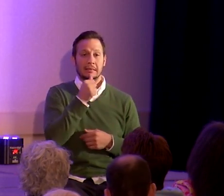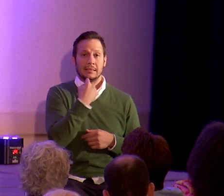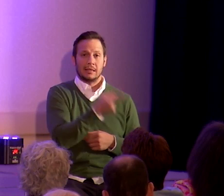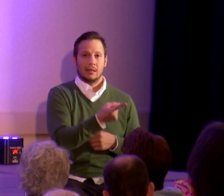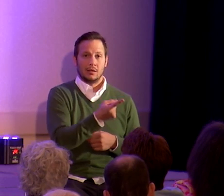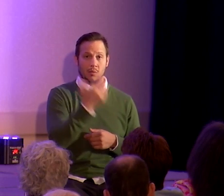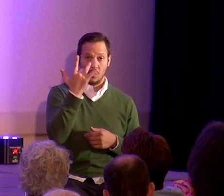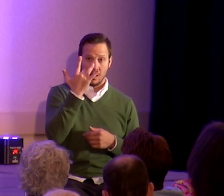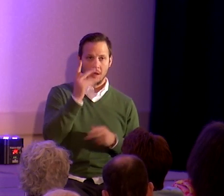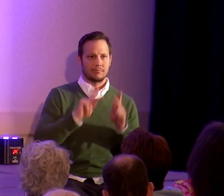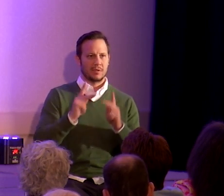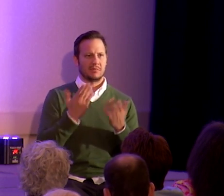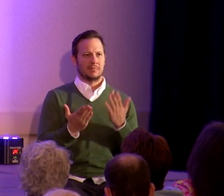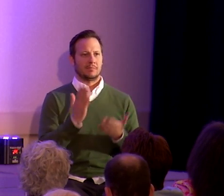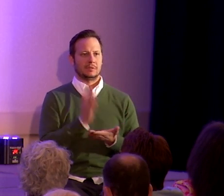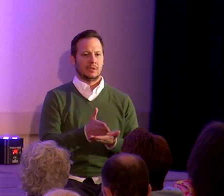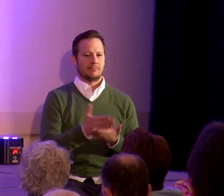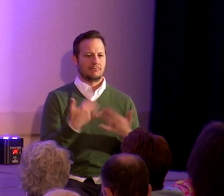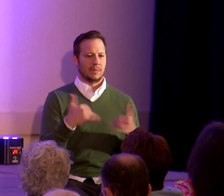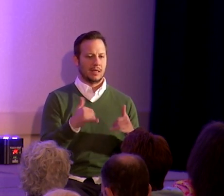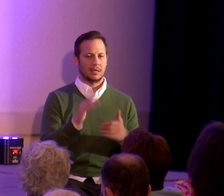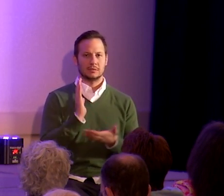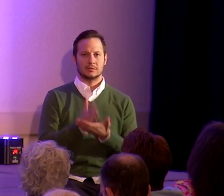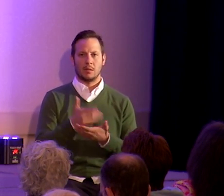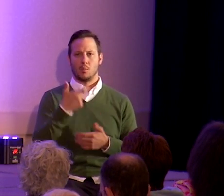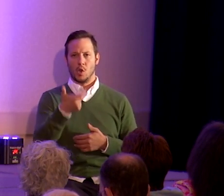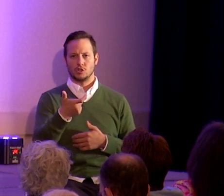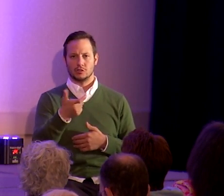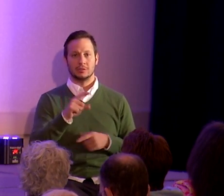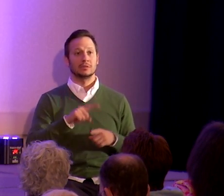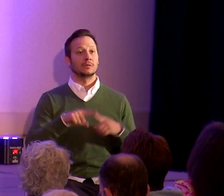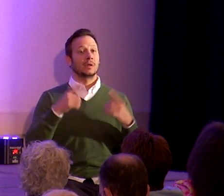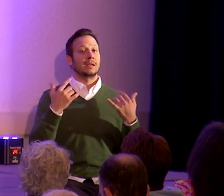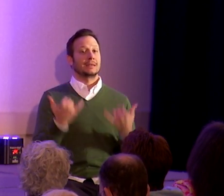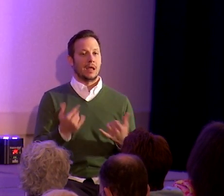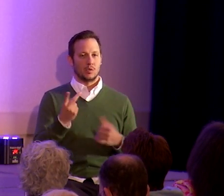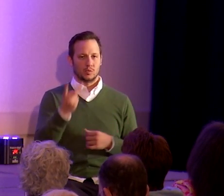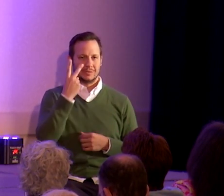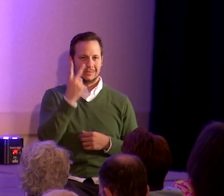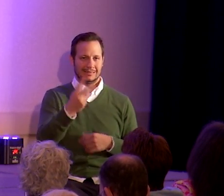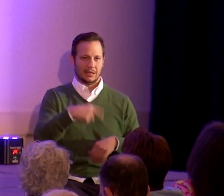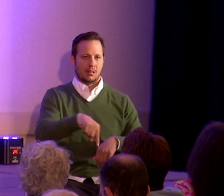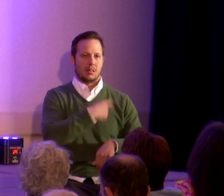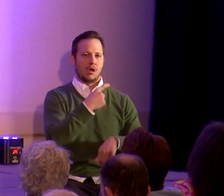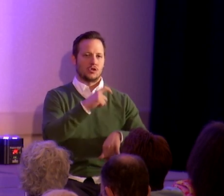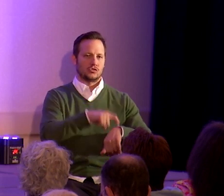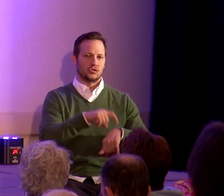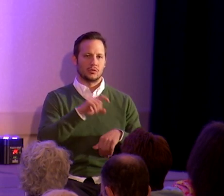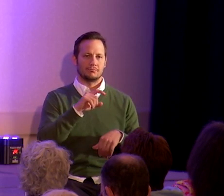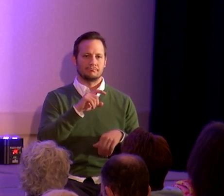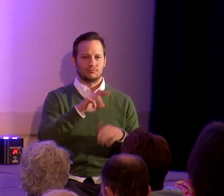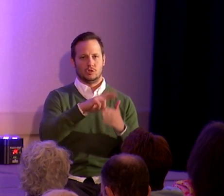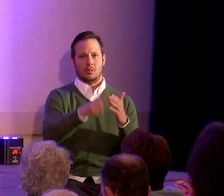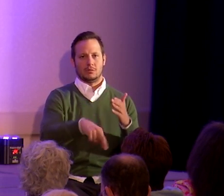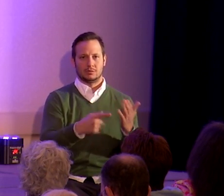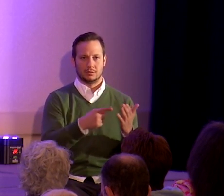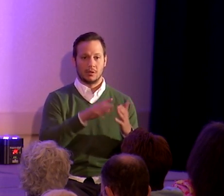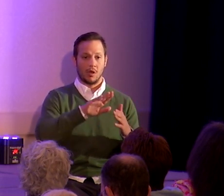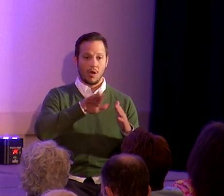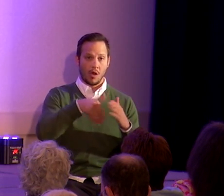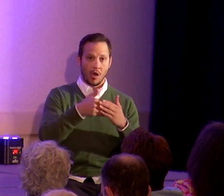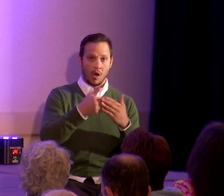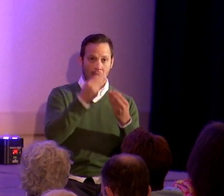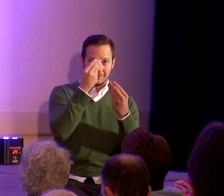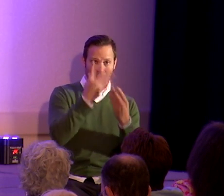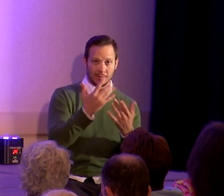have stopped watching. People may have stopped playing. And now you're facing the long-term consequences, where this is all coming out, and all